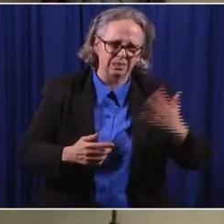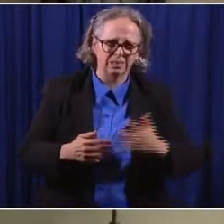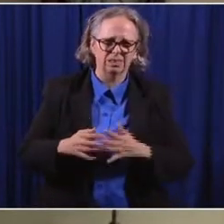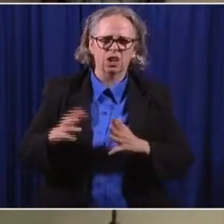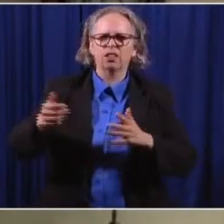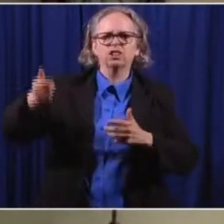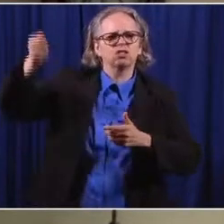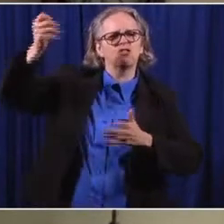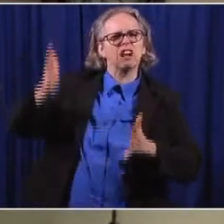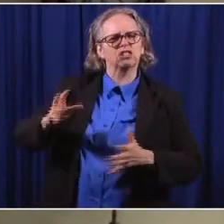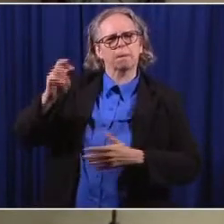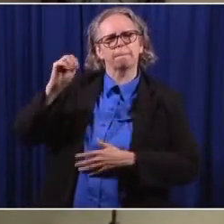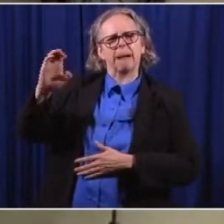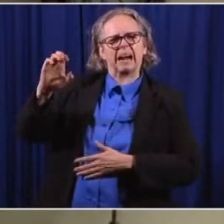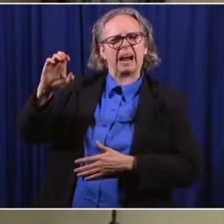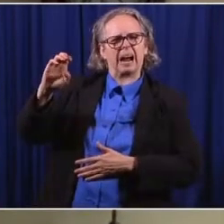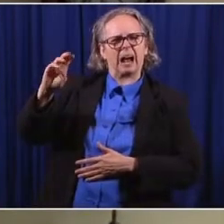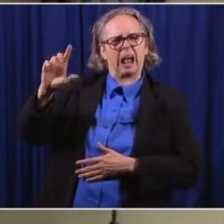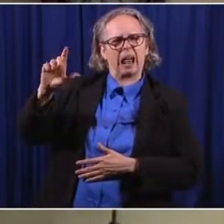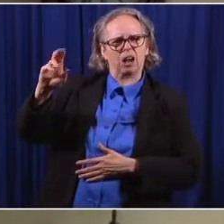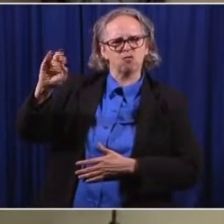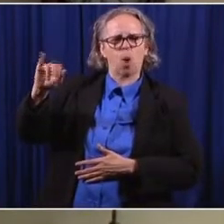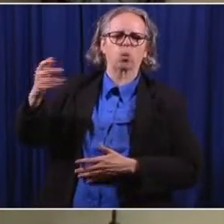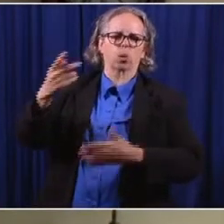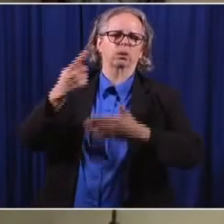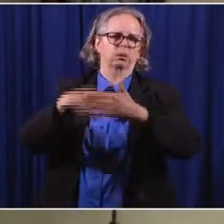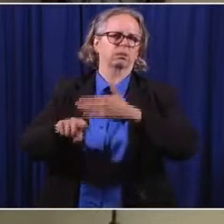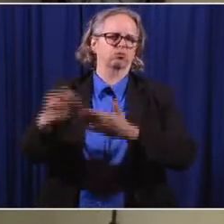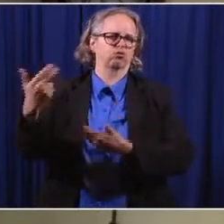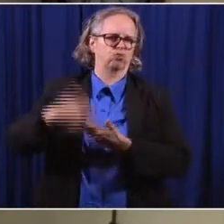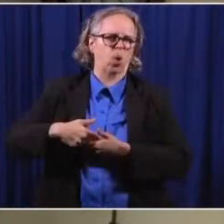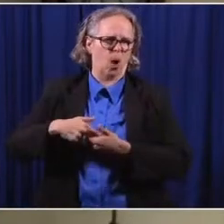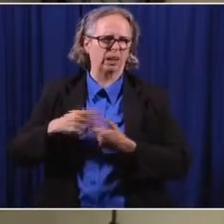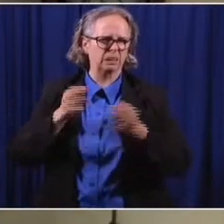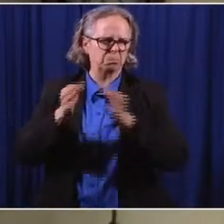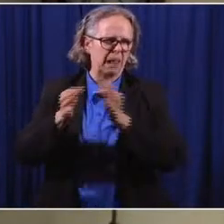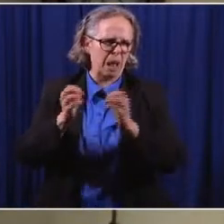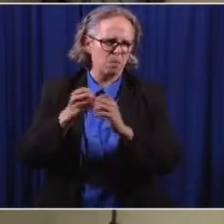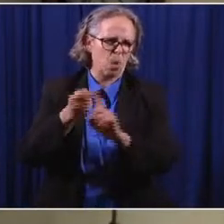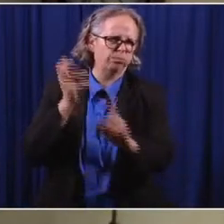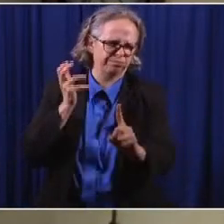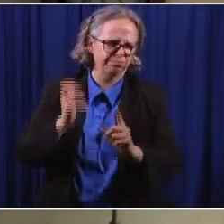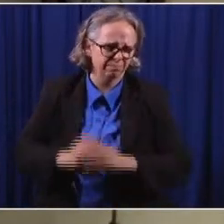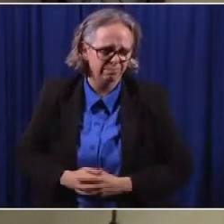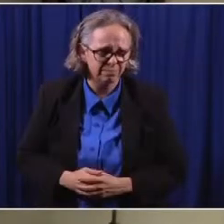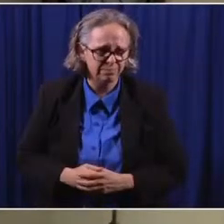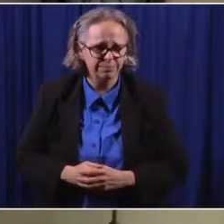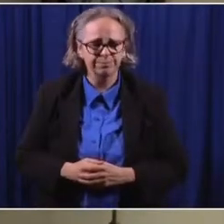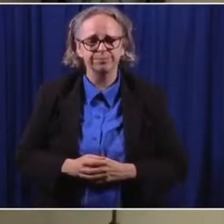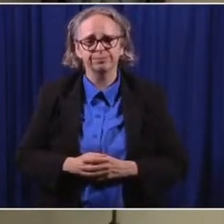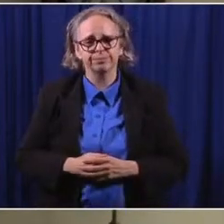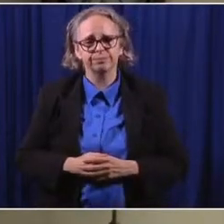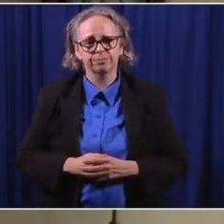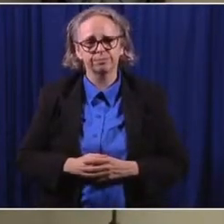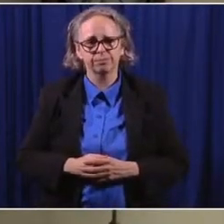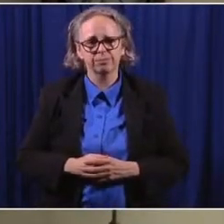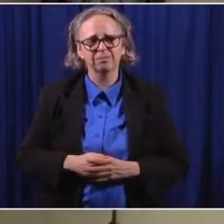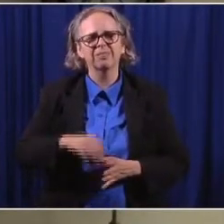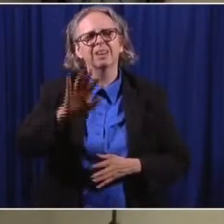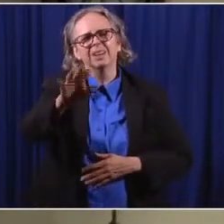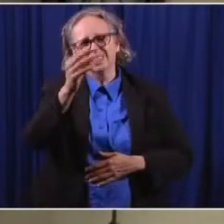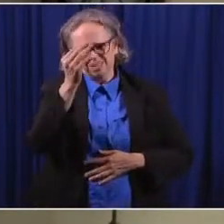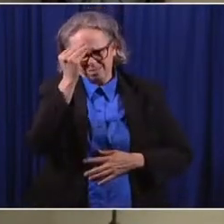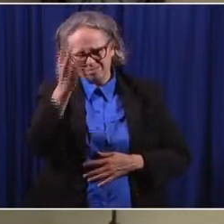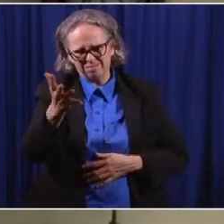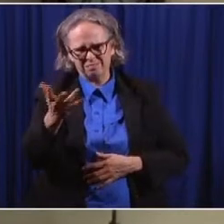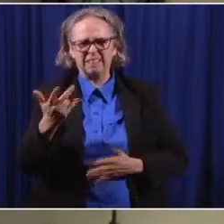in next week, and she can kind of lay out exactly where we are and where we think we're going. It would be an appropriate time to do